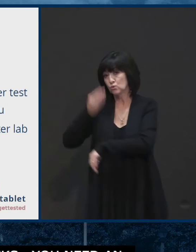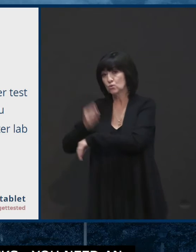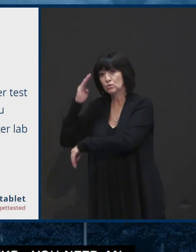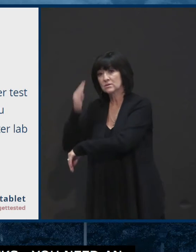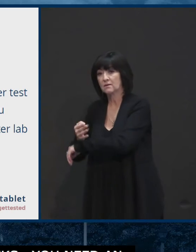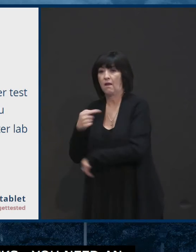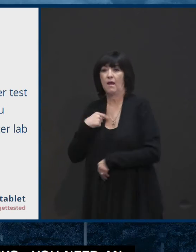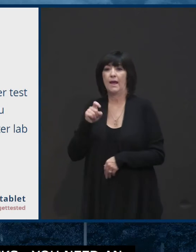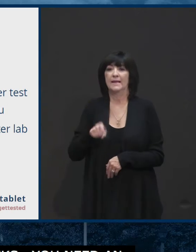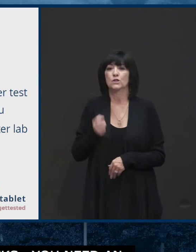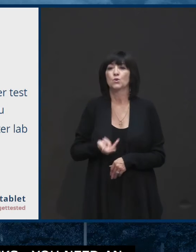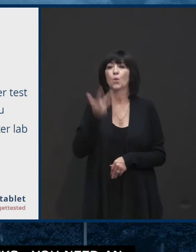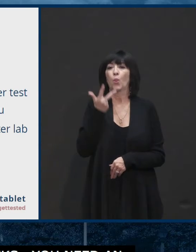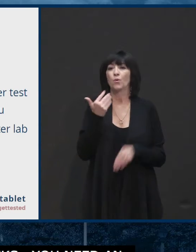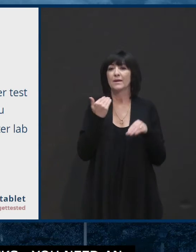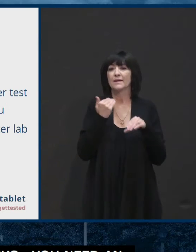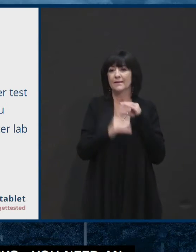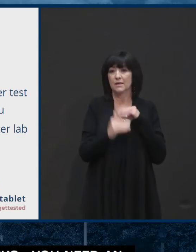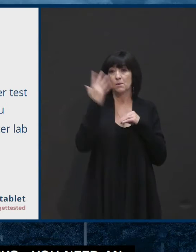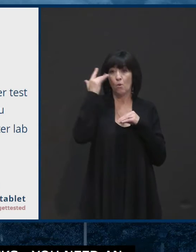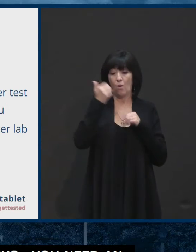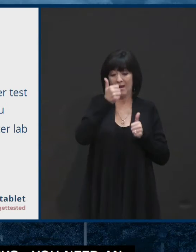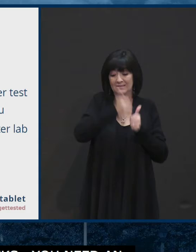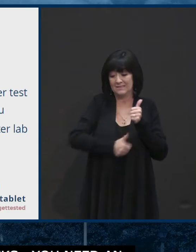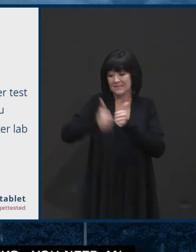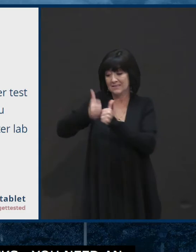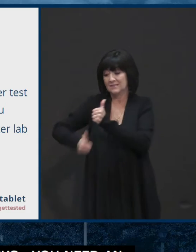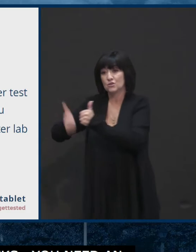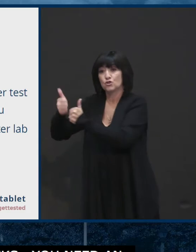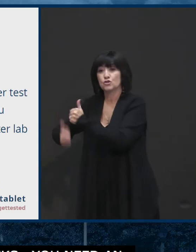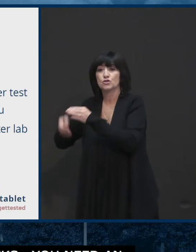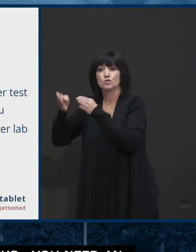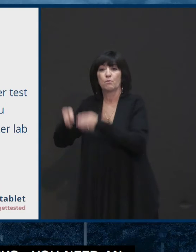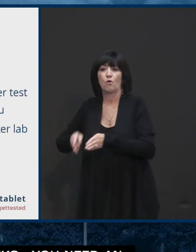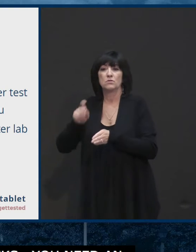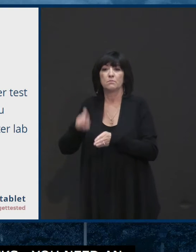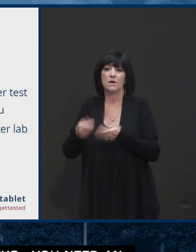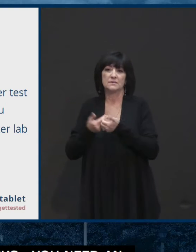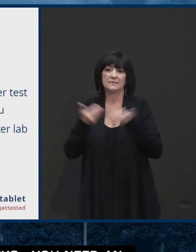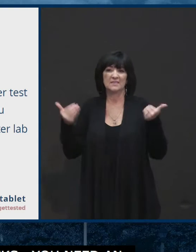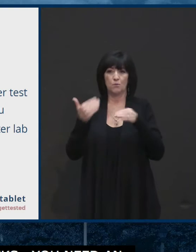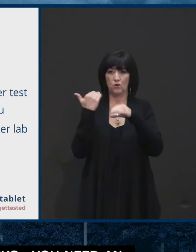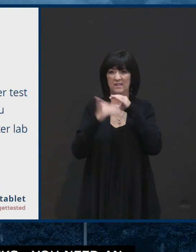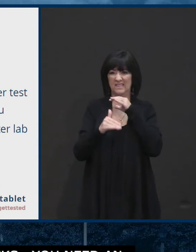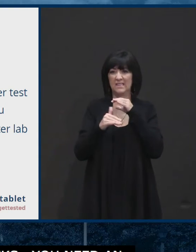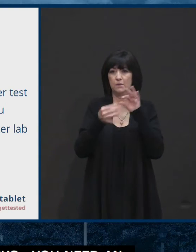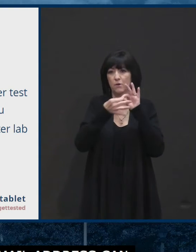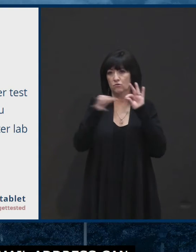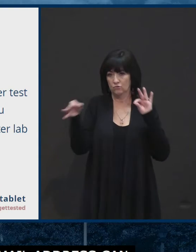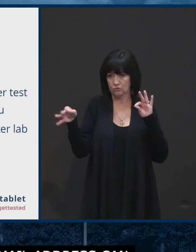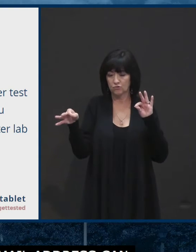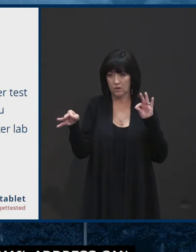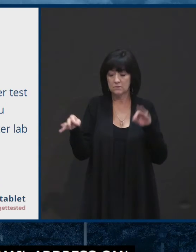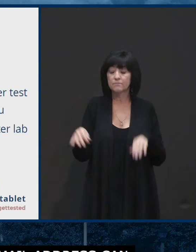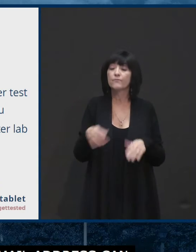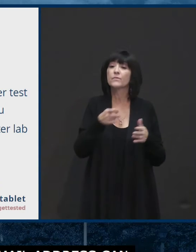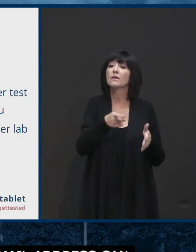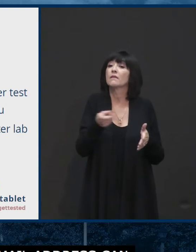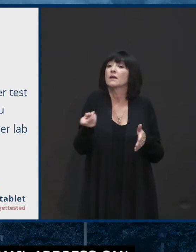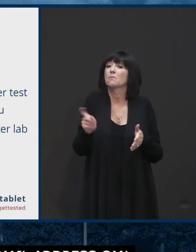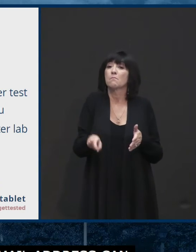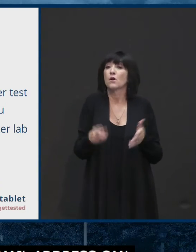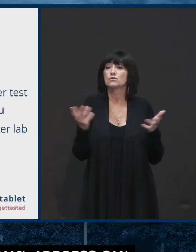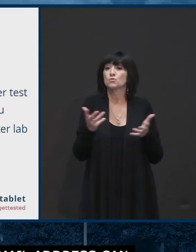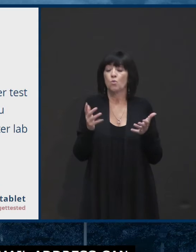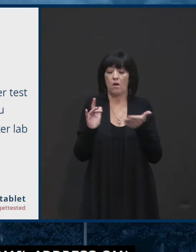addresses to use to do that simultaneously. And then you need a smartphone or a tablet to be able to do the Zoom session with